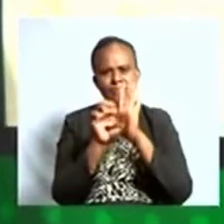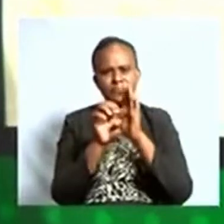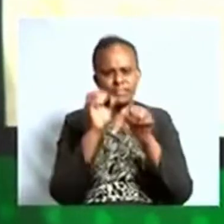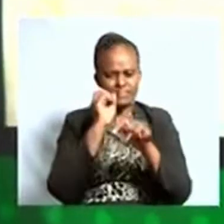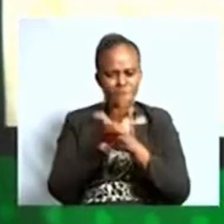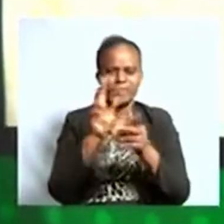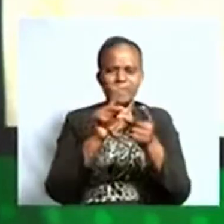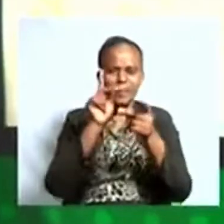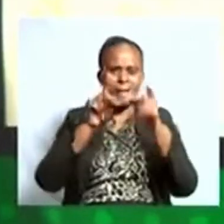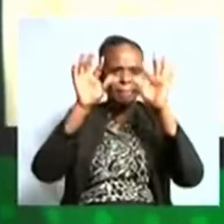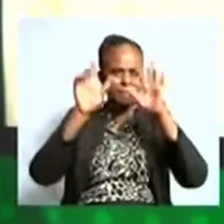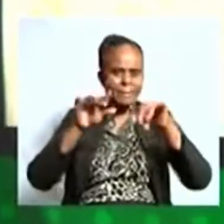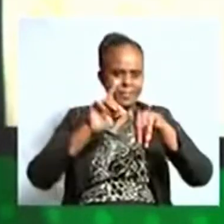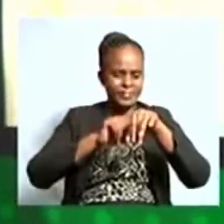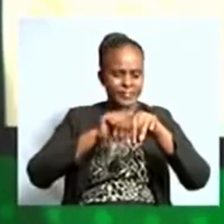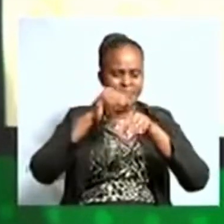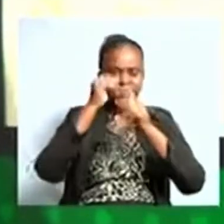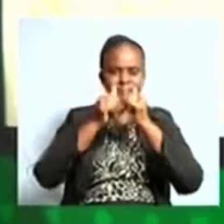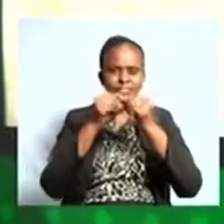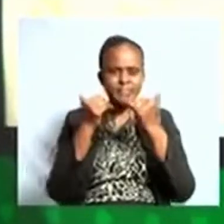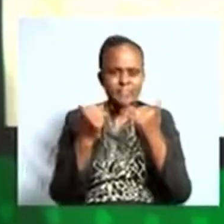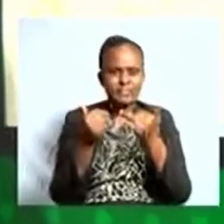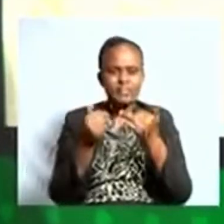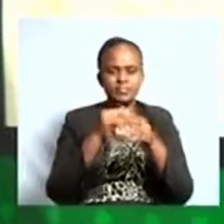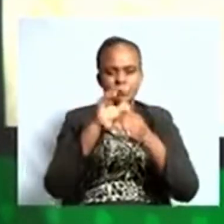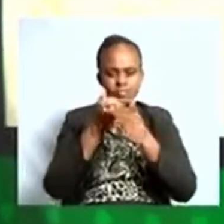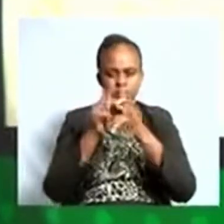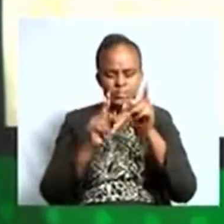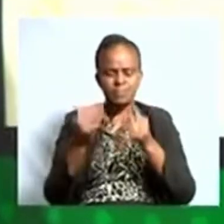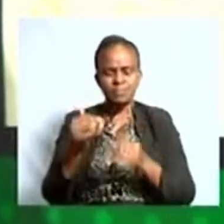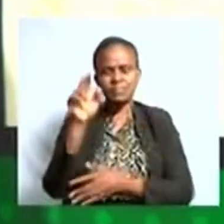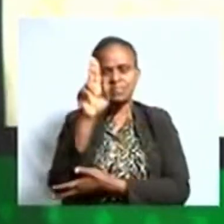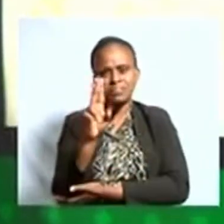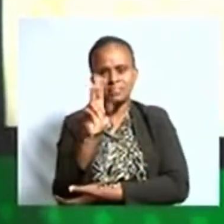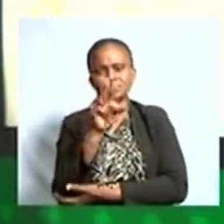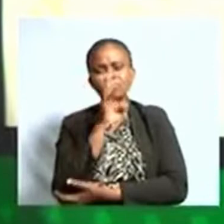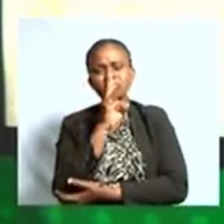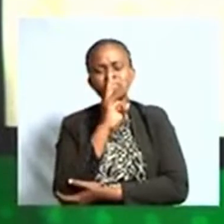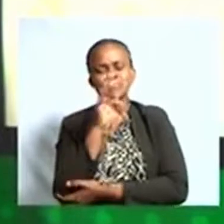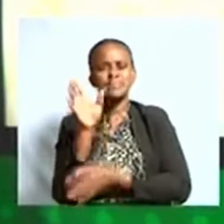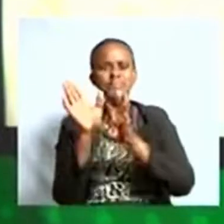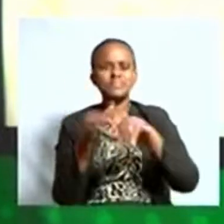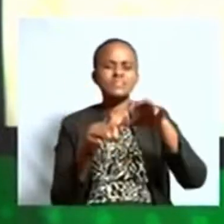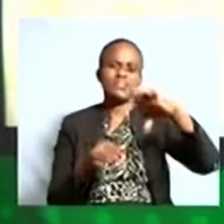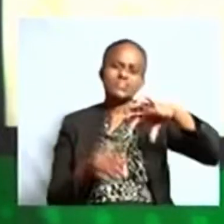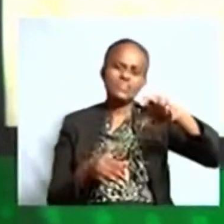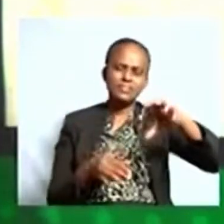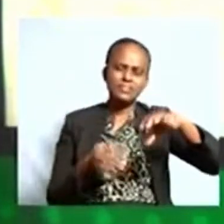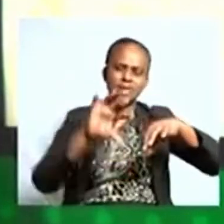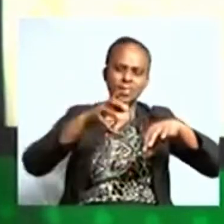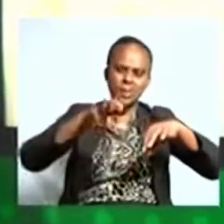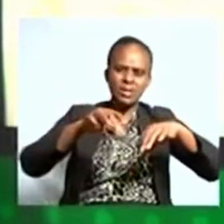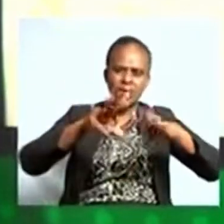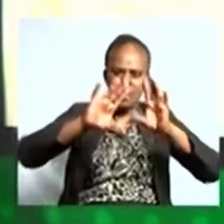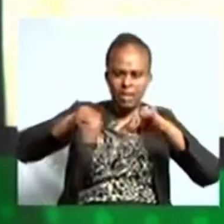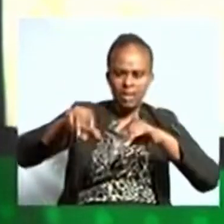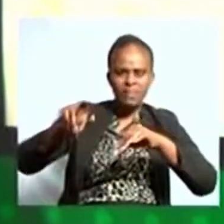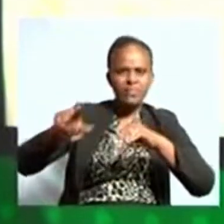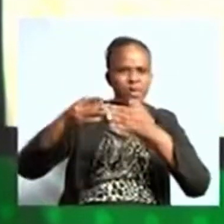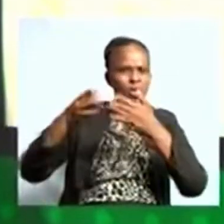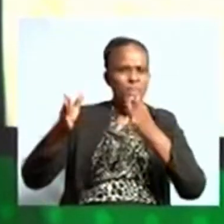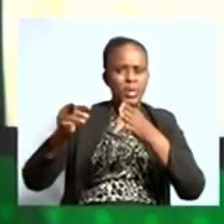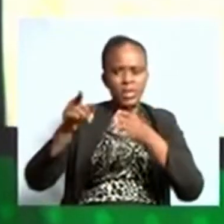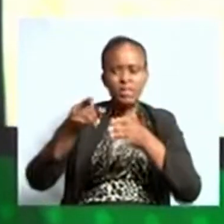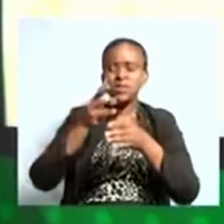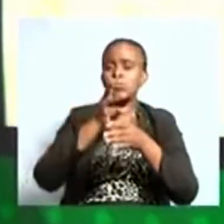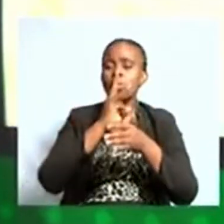season. Because now everybody is using water, they are leaving the taps running, and we're trying to address that. This water